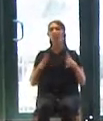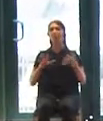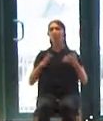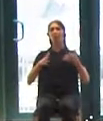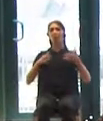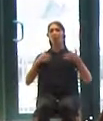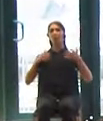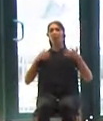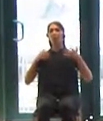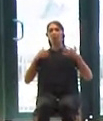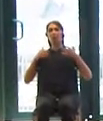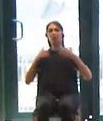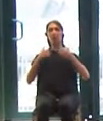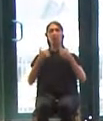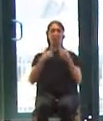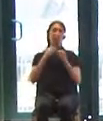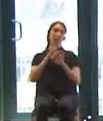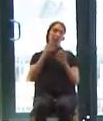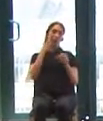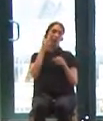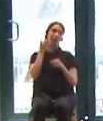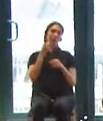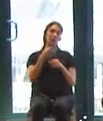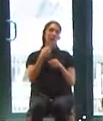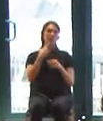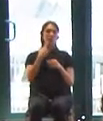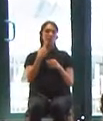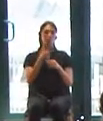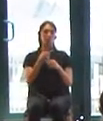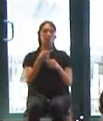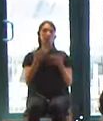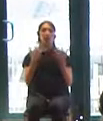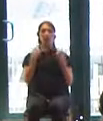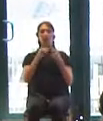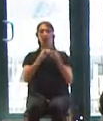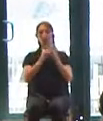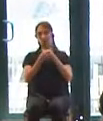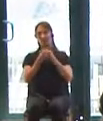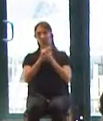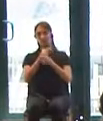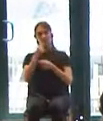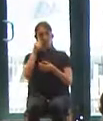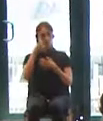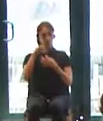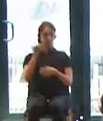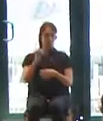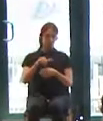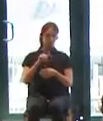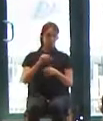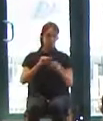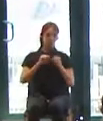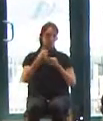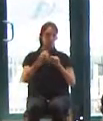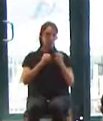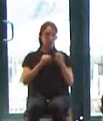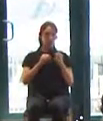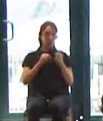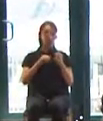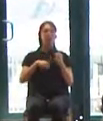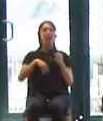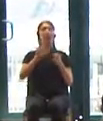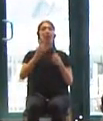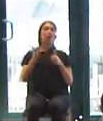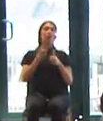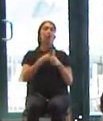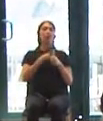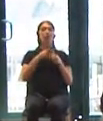alignment between these two movements and also one more thing that i'd like to say is that yes climate crisis more than a human